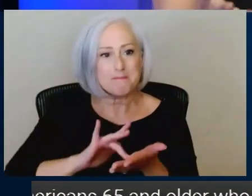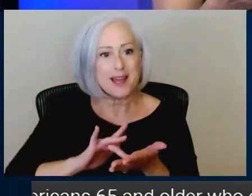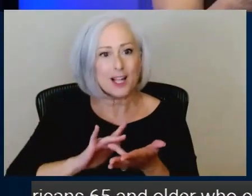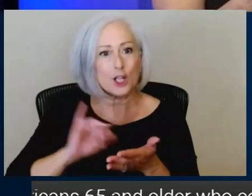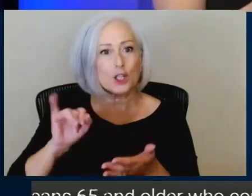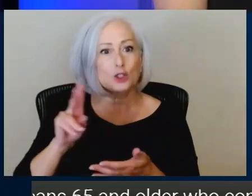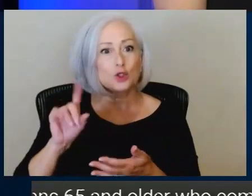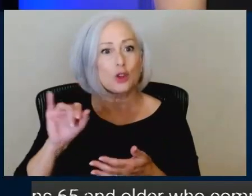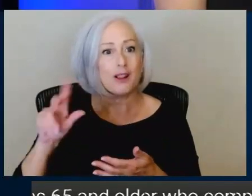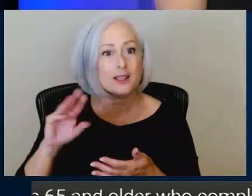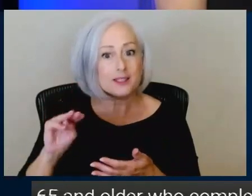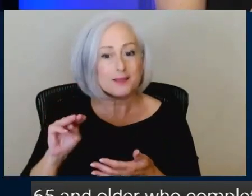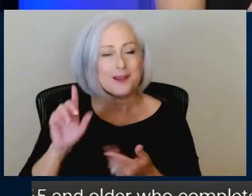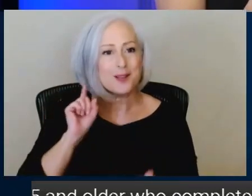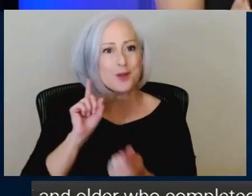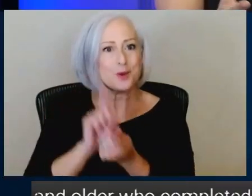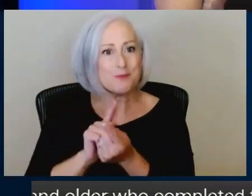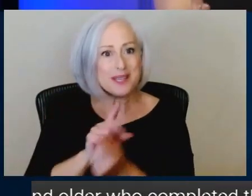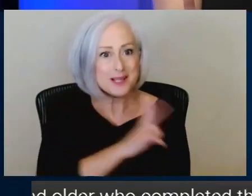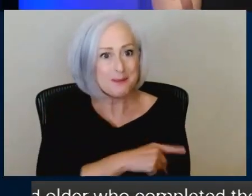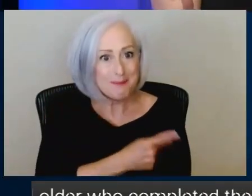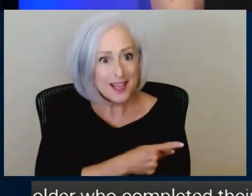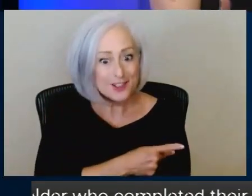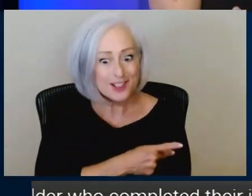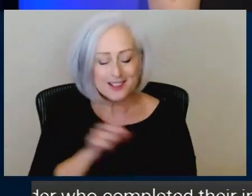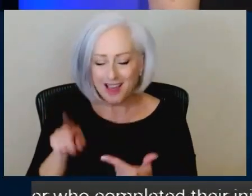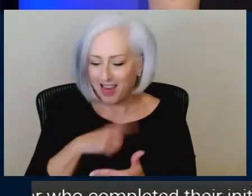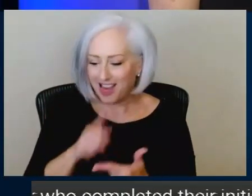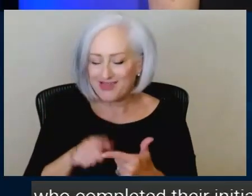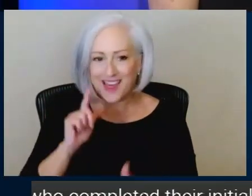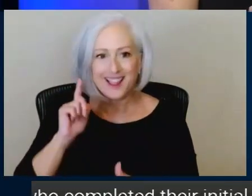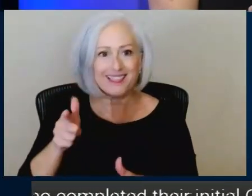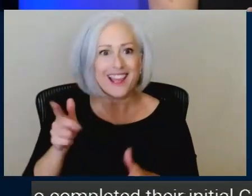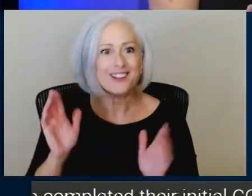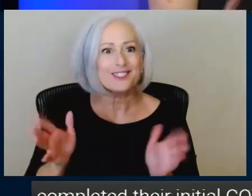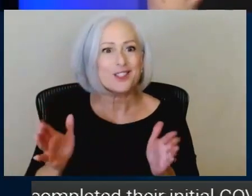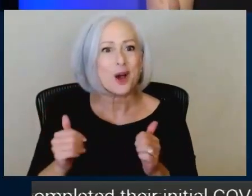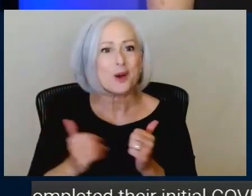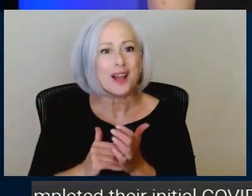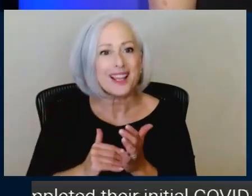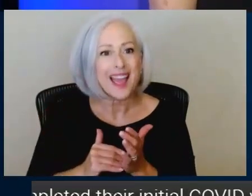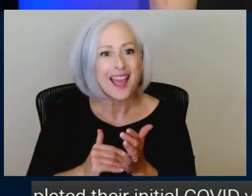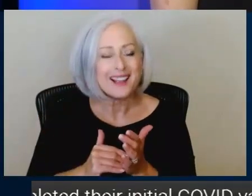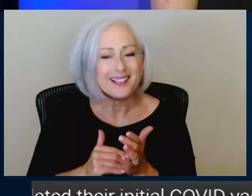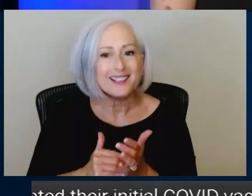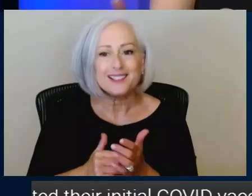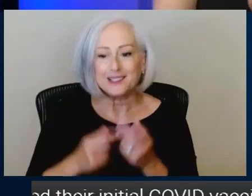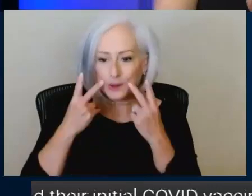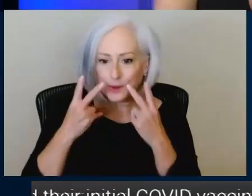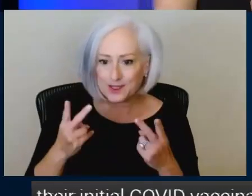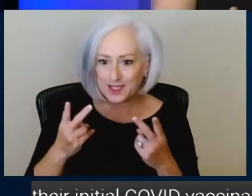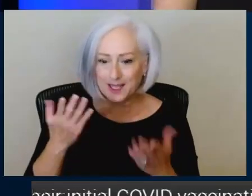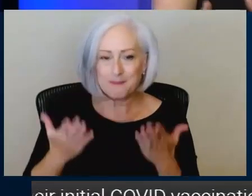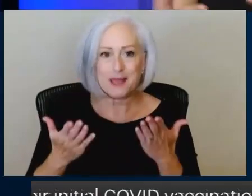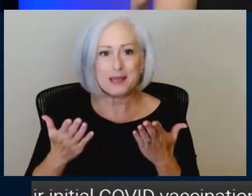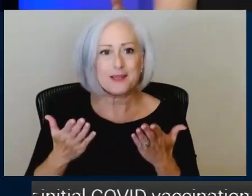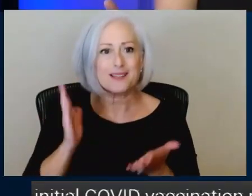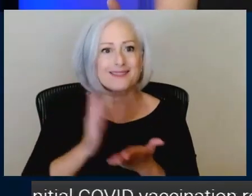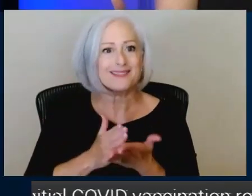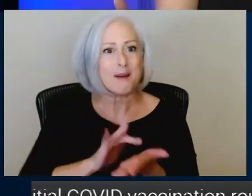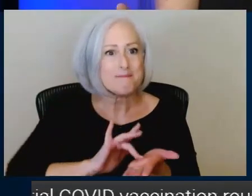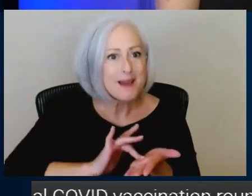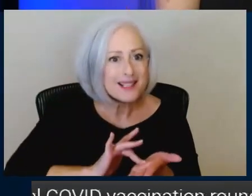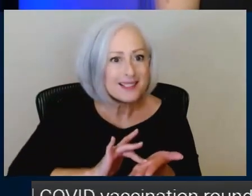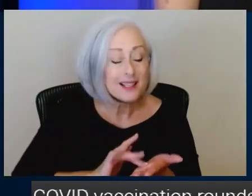exciting part is to be able to talk to them later after their procedures and after they've made it off the medication, because I know Evelyn mentioned she was on